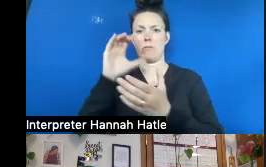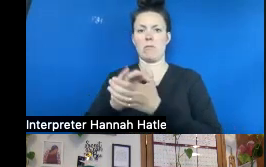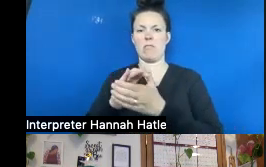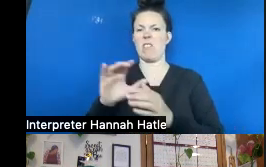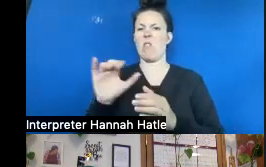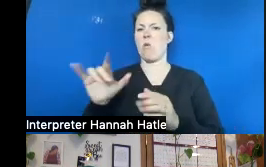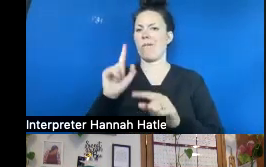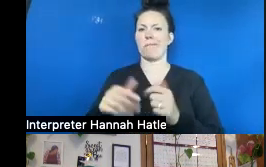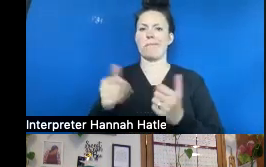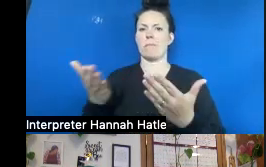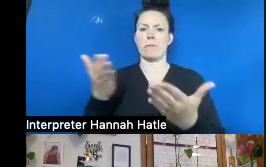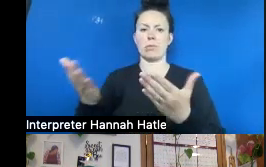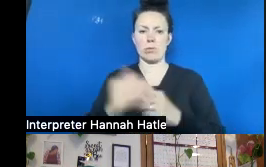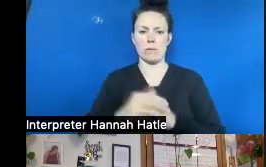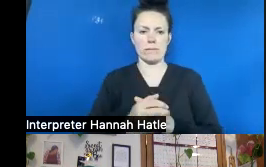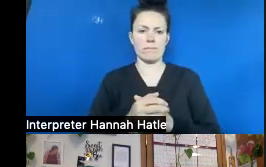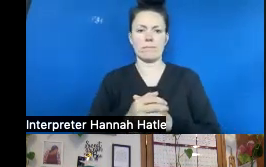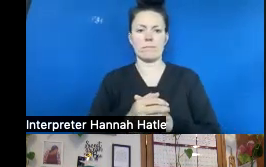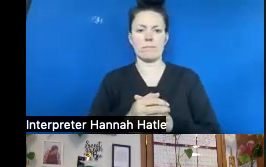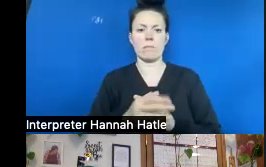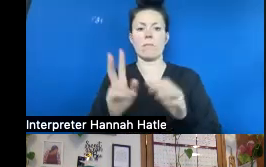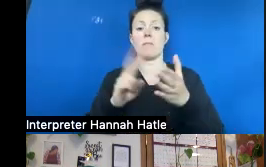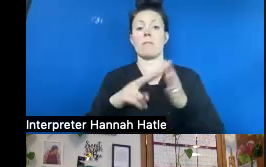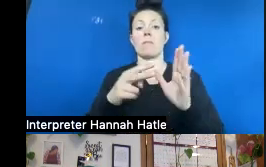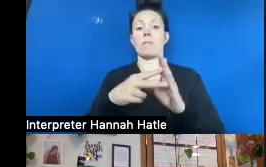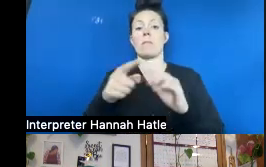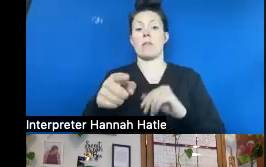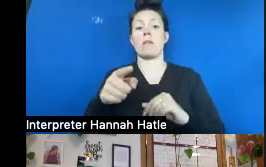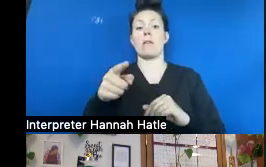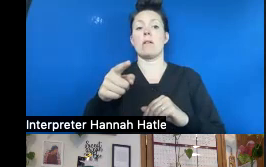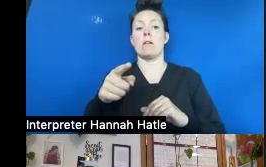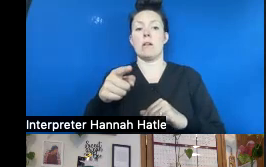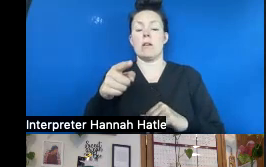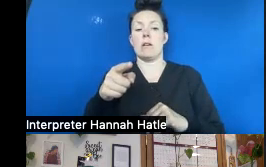we looked at readiness for advocates,